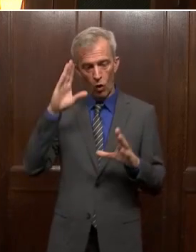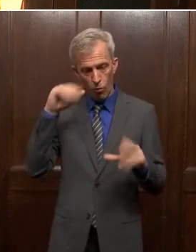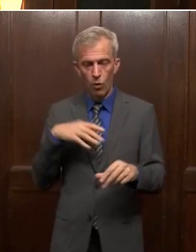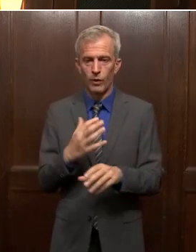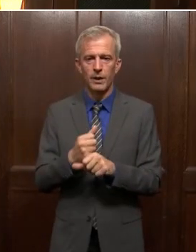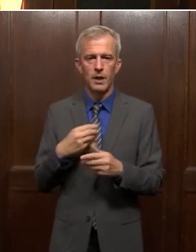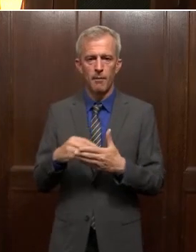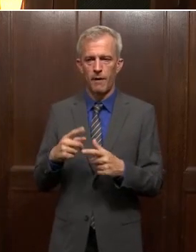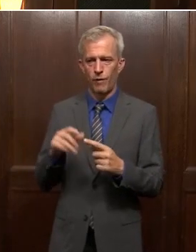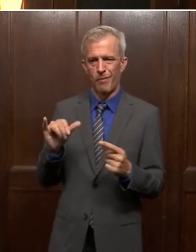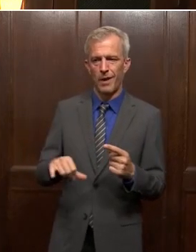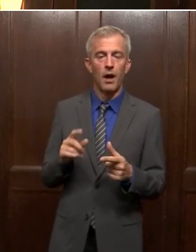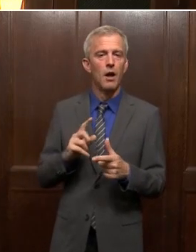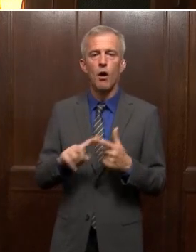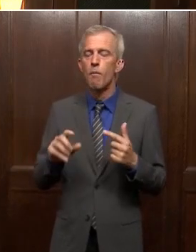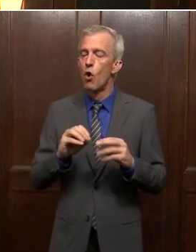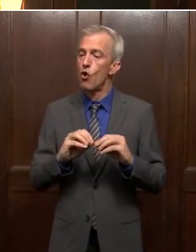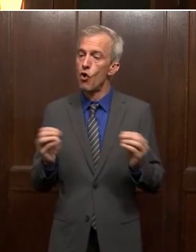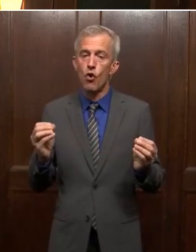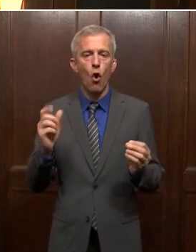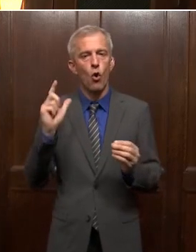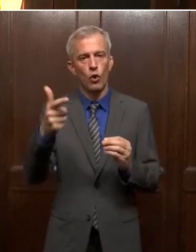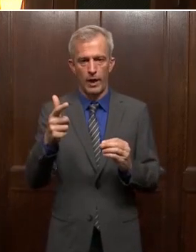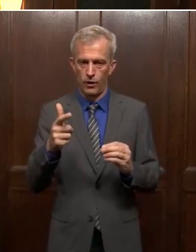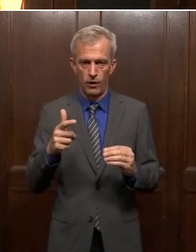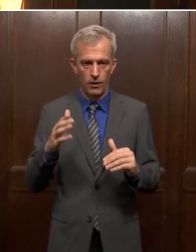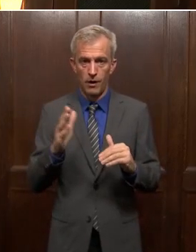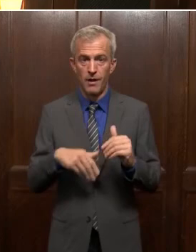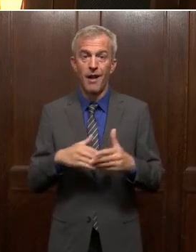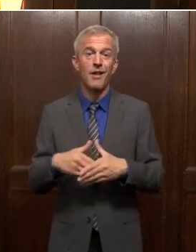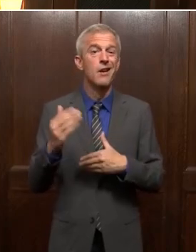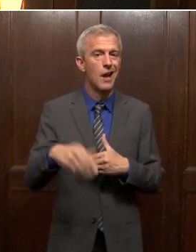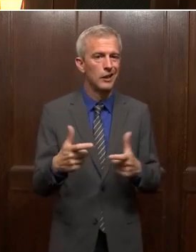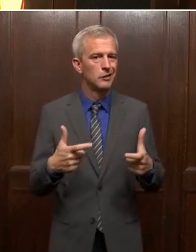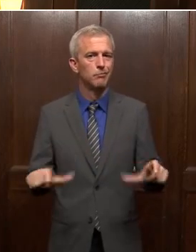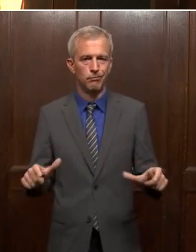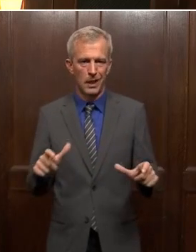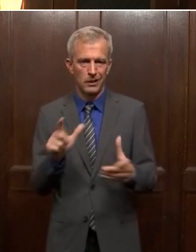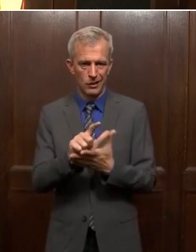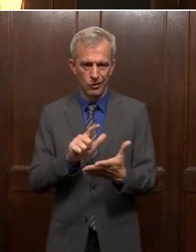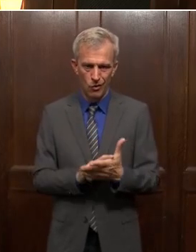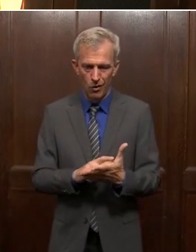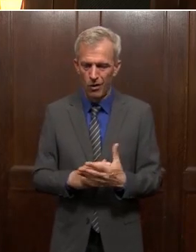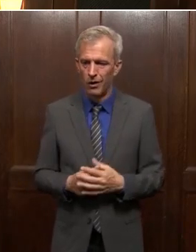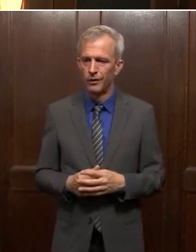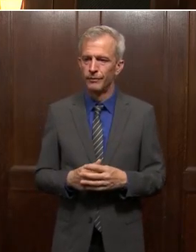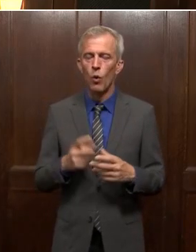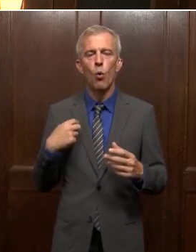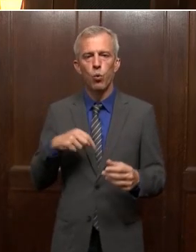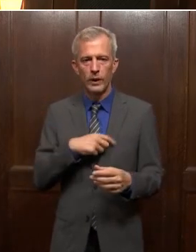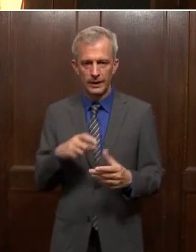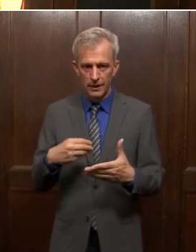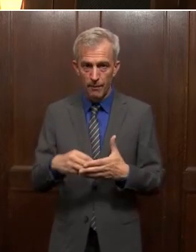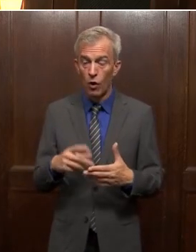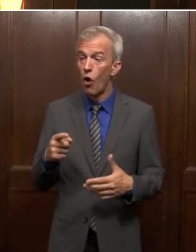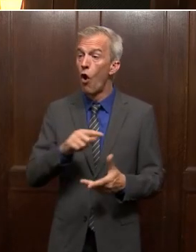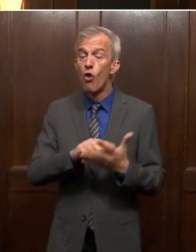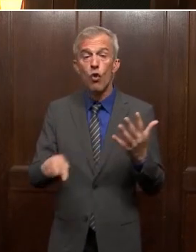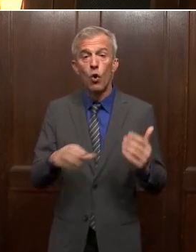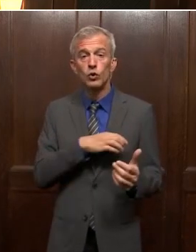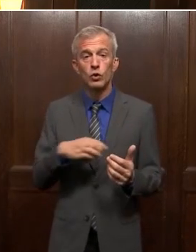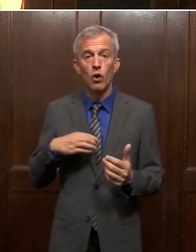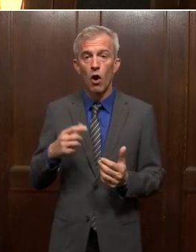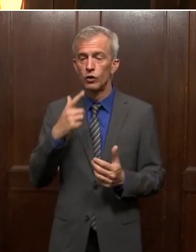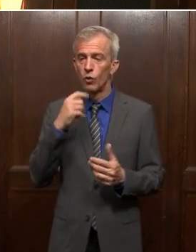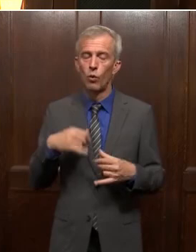next big package. We need to make sure those dollars flow. And members of Congress who are still holding out and taking our states